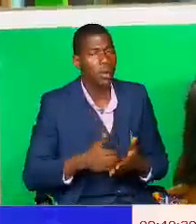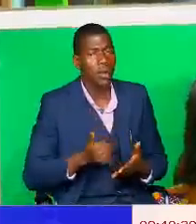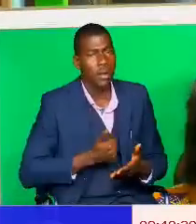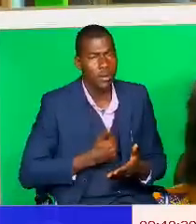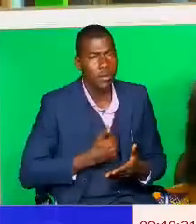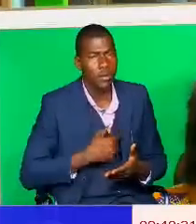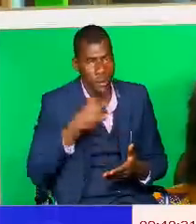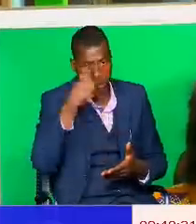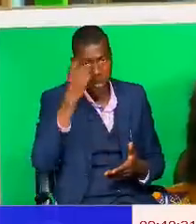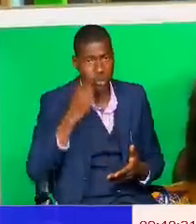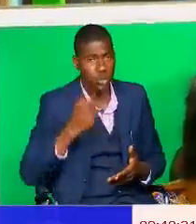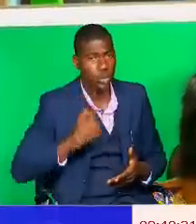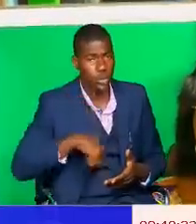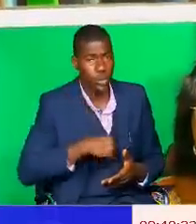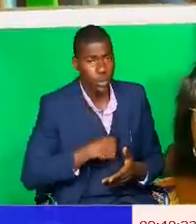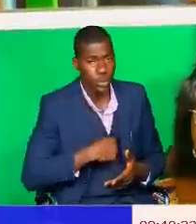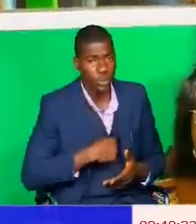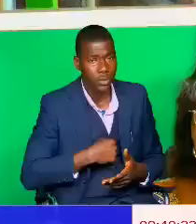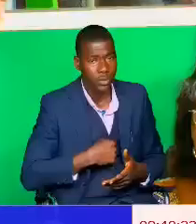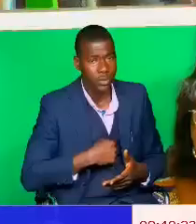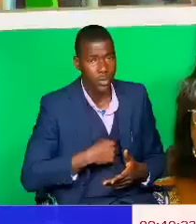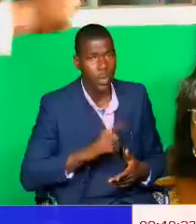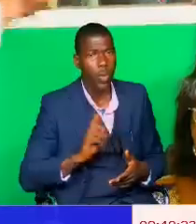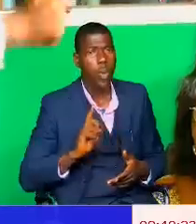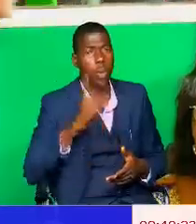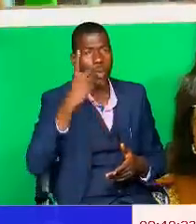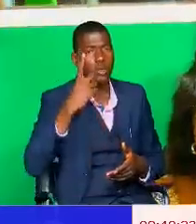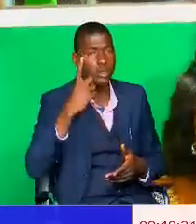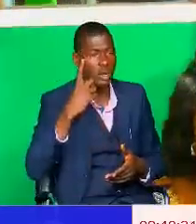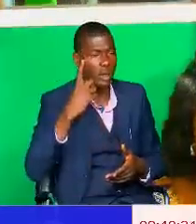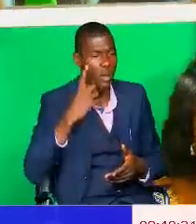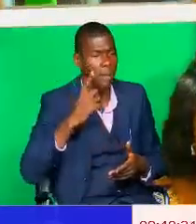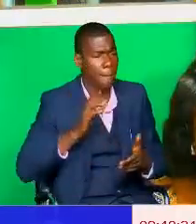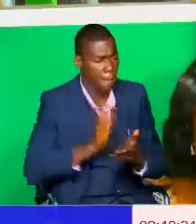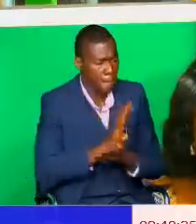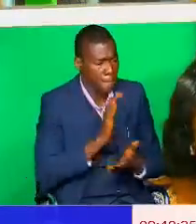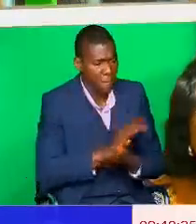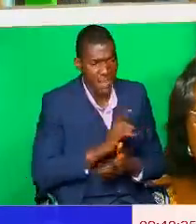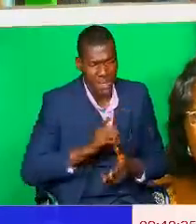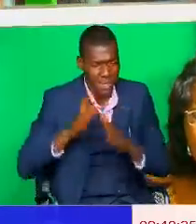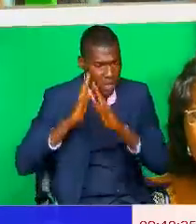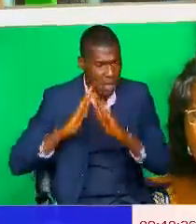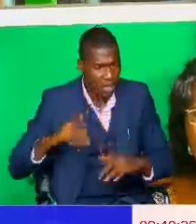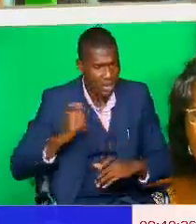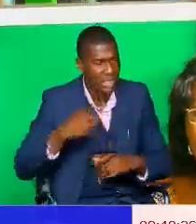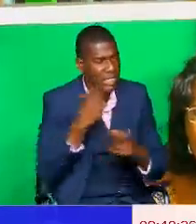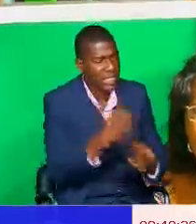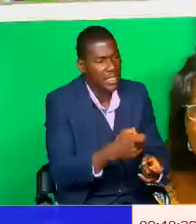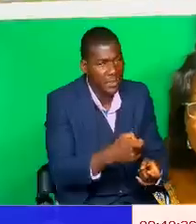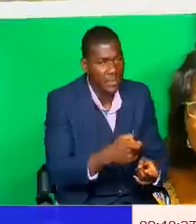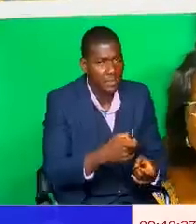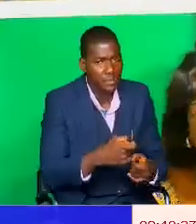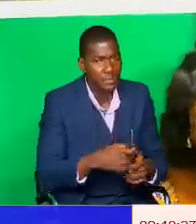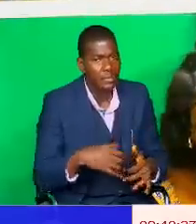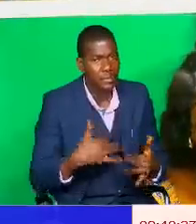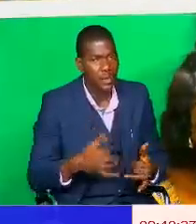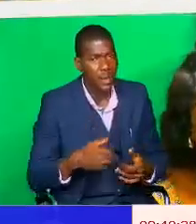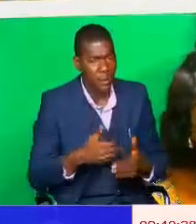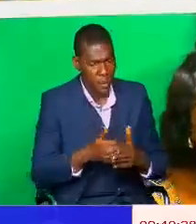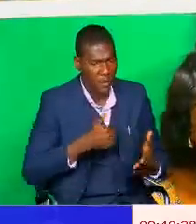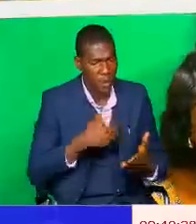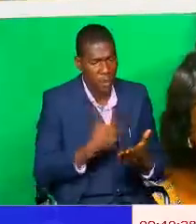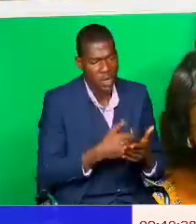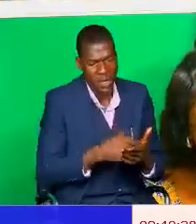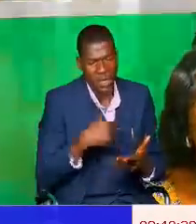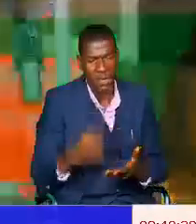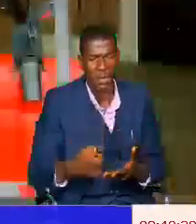Because we carry original paper of this property, give Federal Mortgage Bank. Show them the property before they release the money.